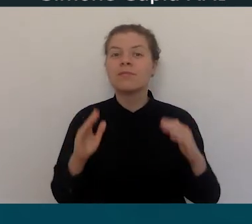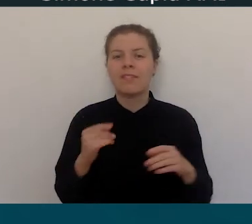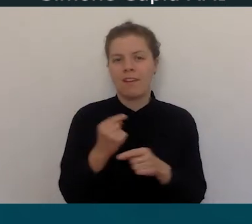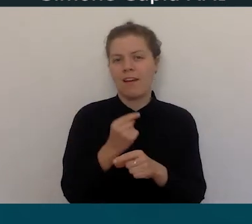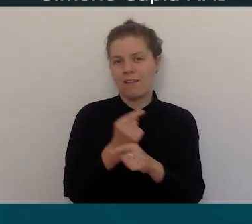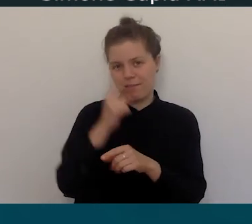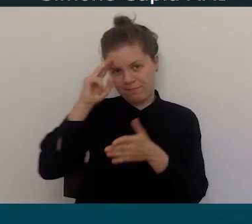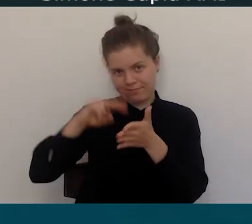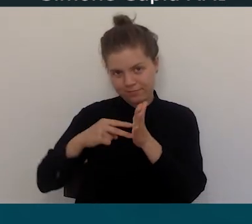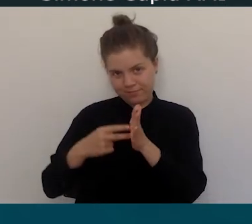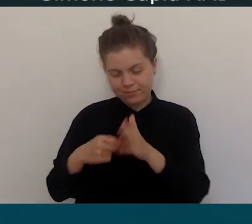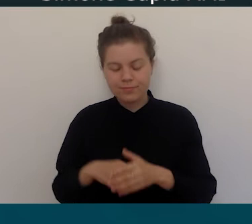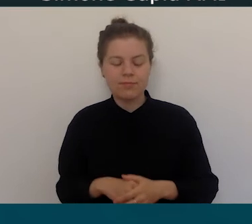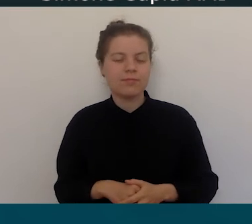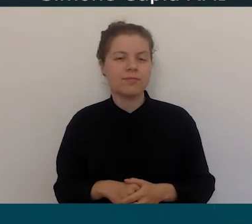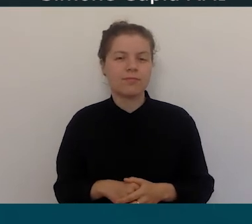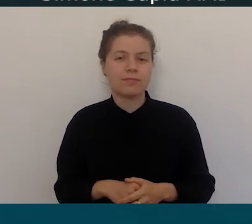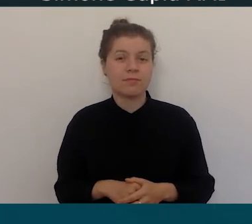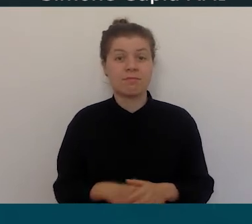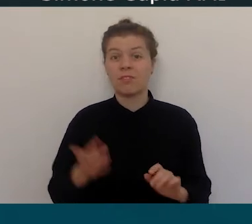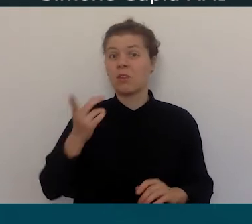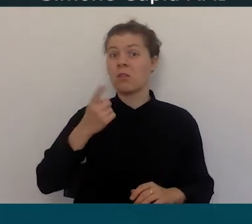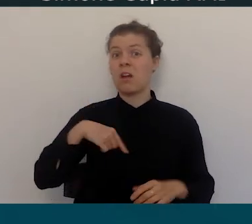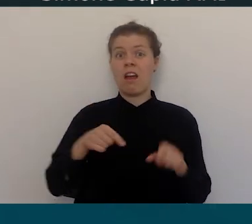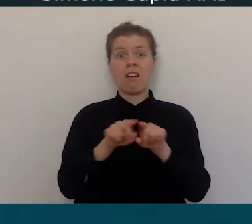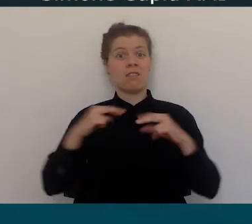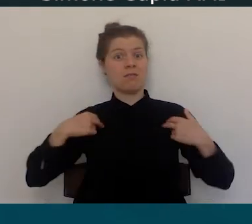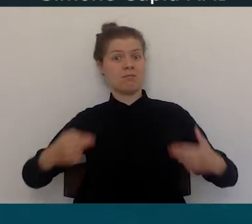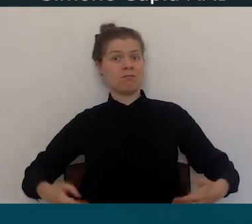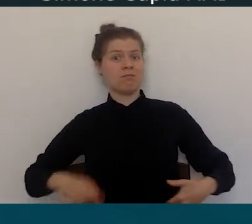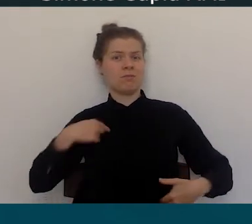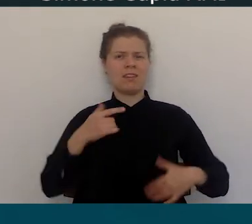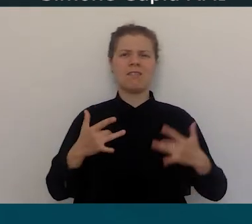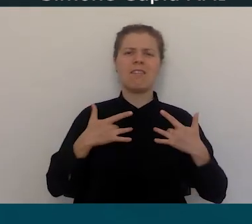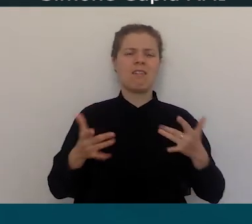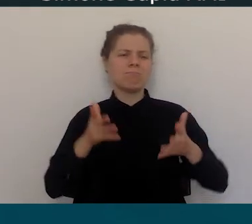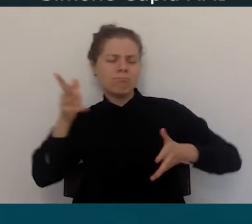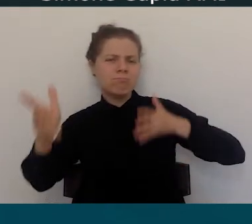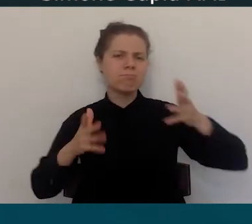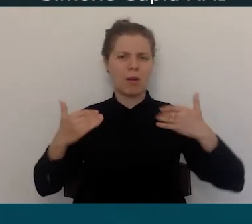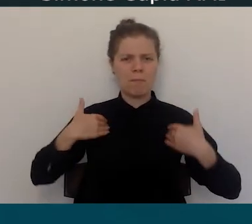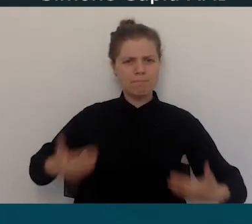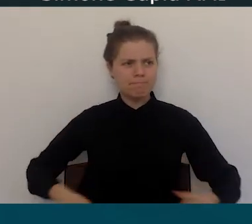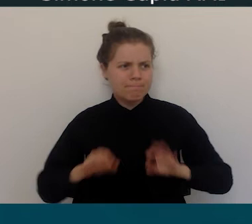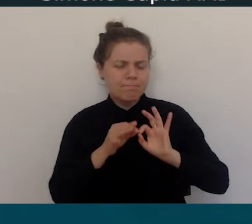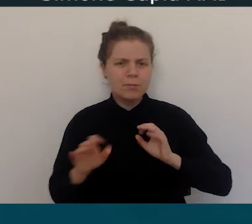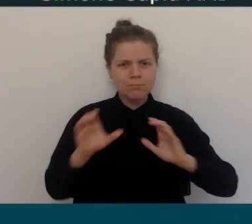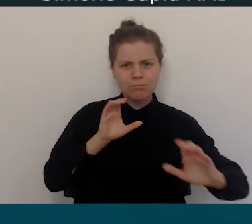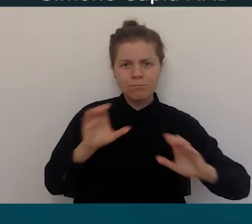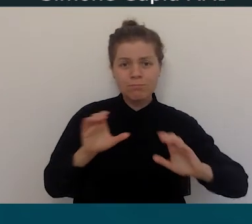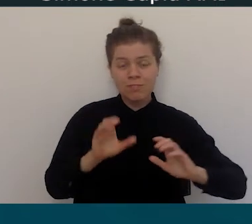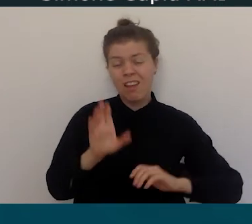intent. We do a lot of talking with our body. We have to think about these things when we're trying to